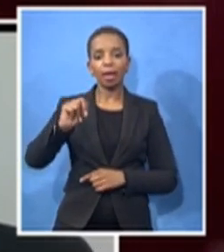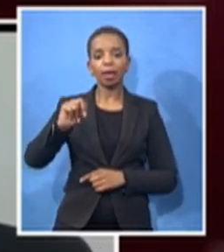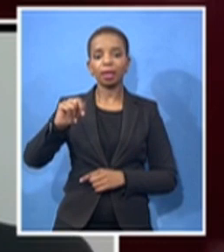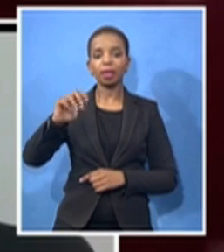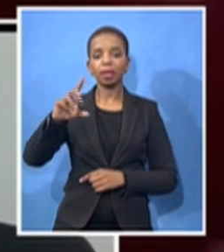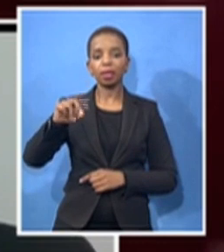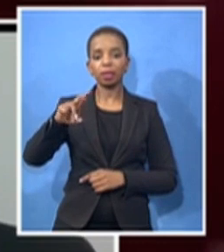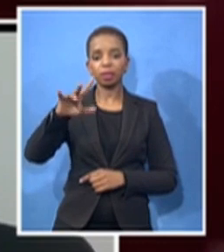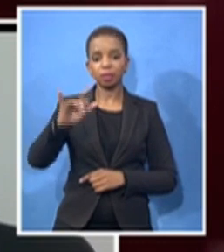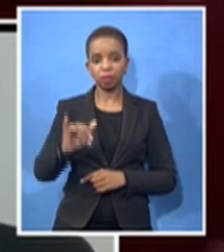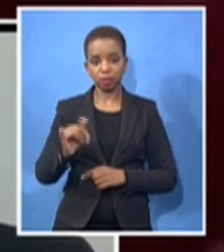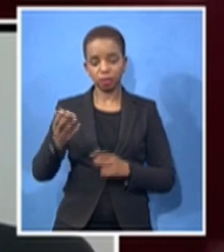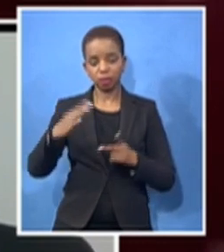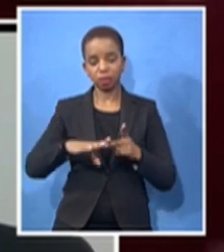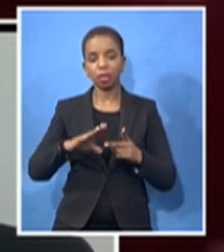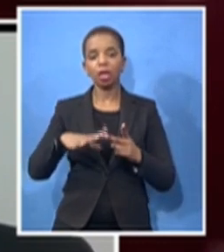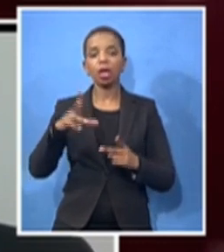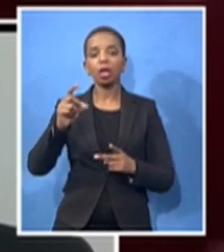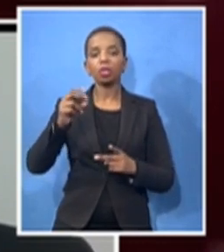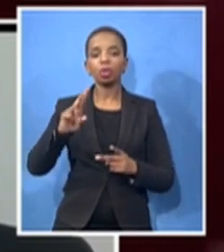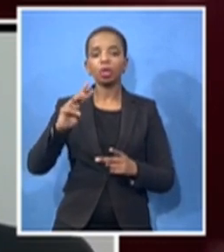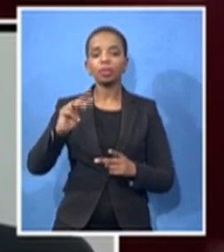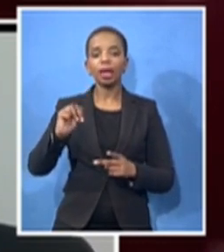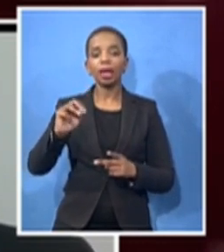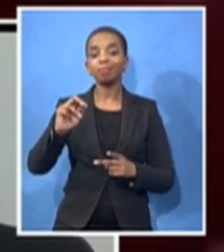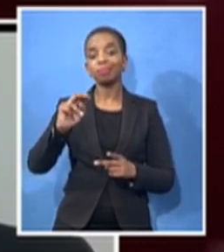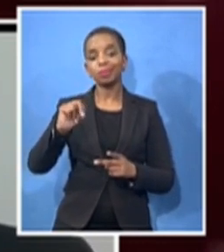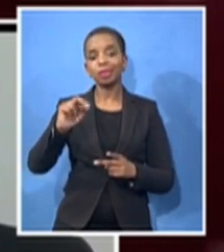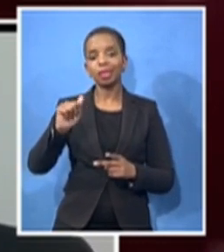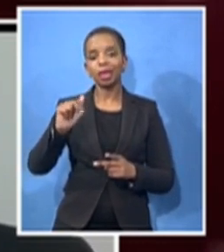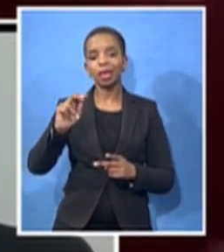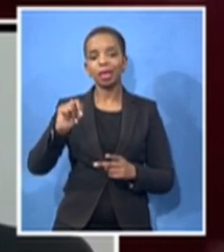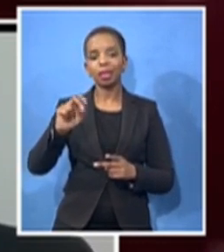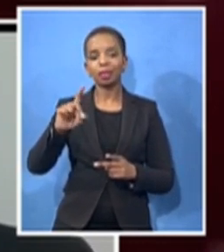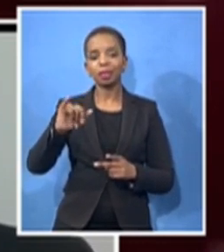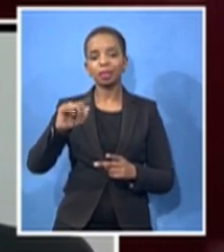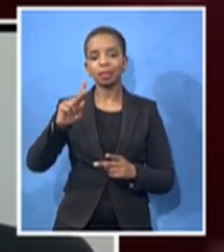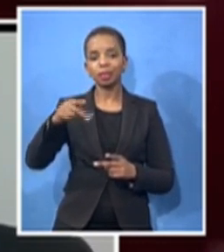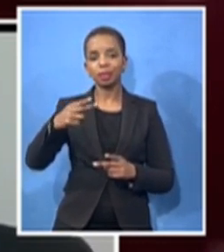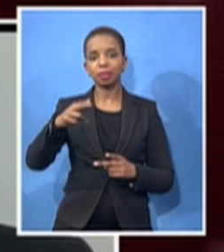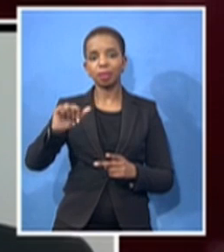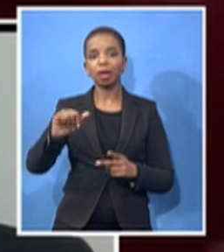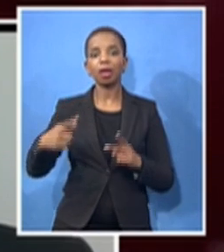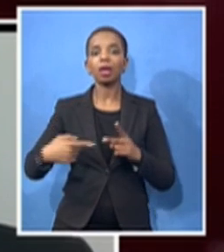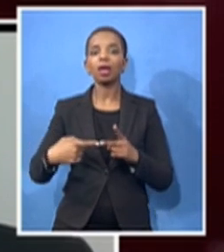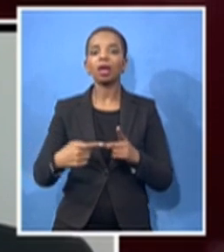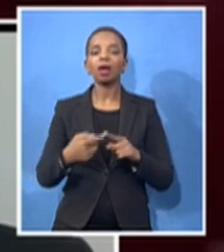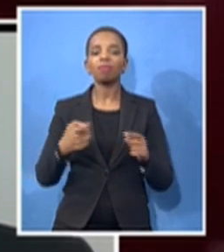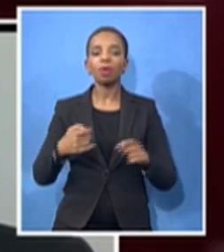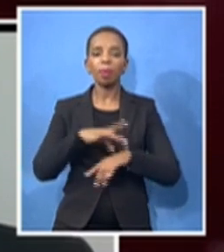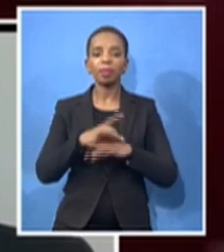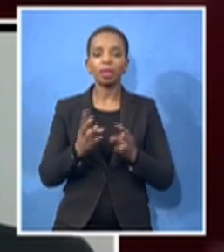Magudu-Mana, Founder and Chief Executive of Optimum Medical Solutions. A very good morning to both of you.